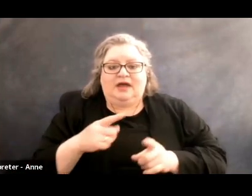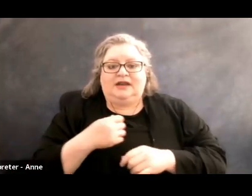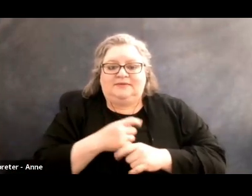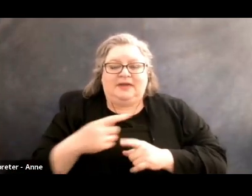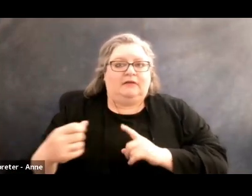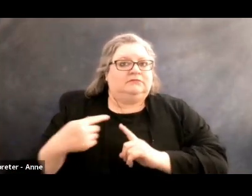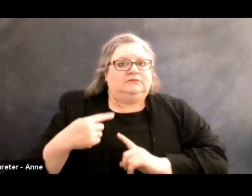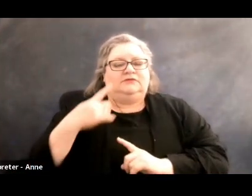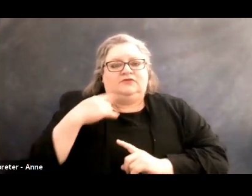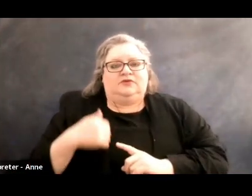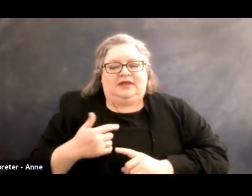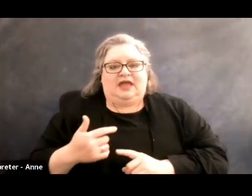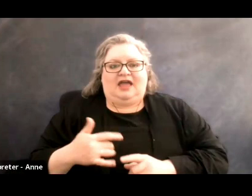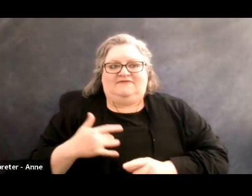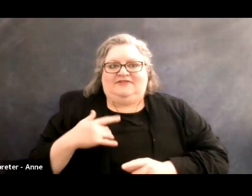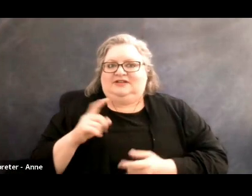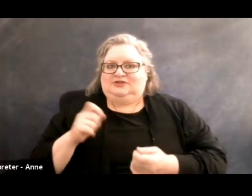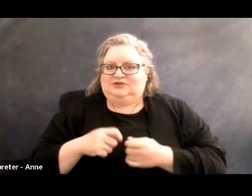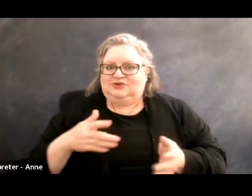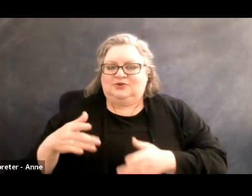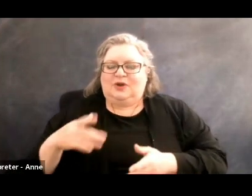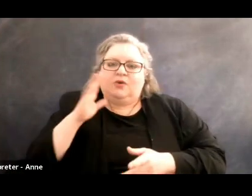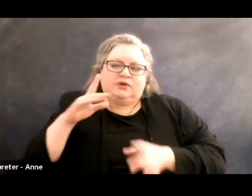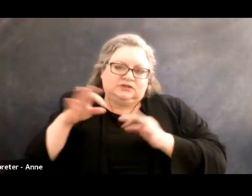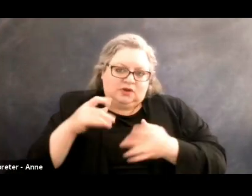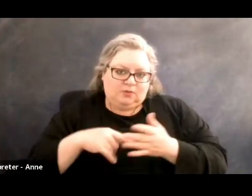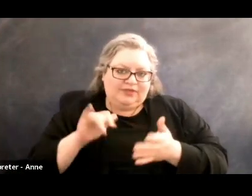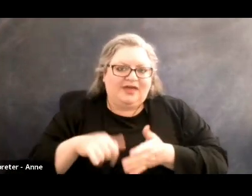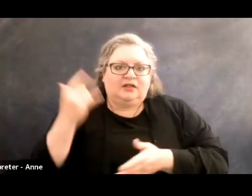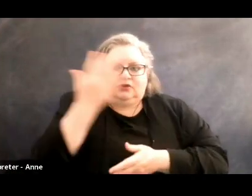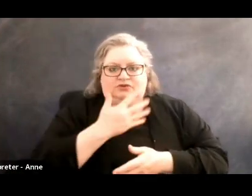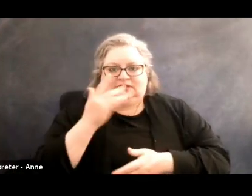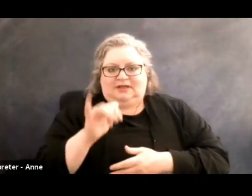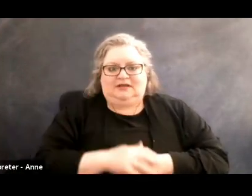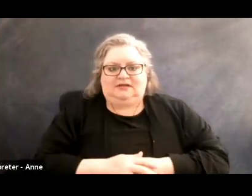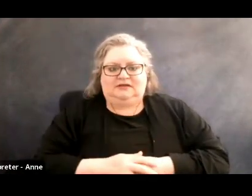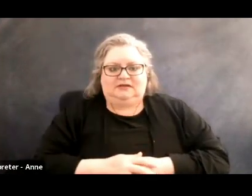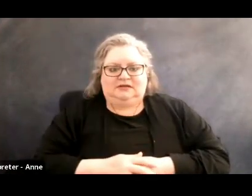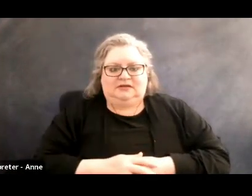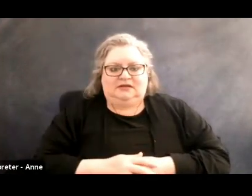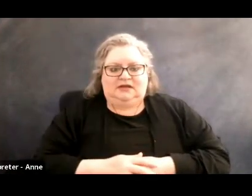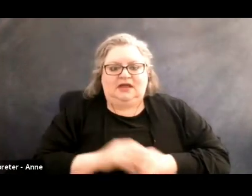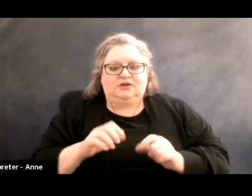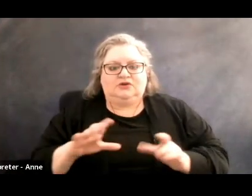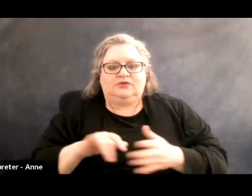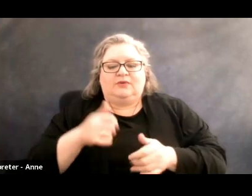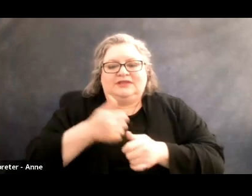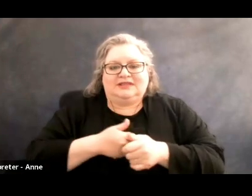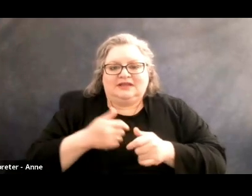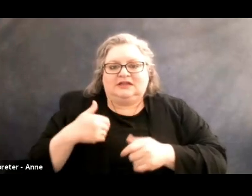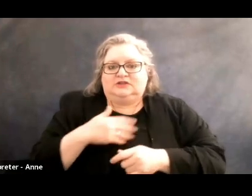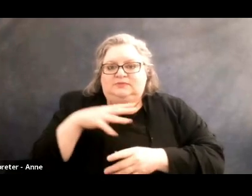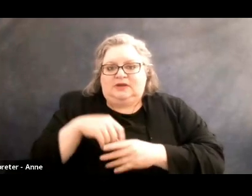It had me feel in some sort of way. I'm going to describe what that looks like, right? And we can do that with every member of the